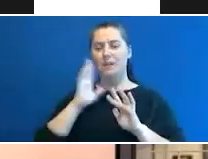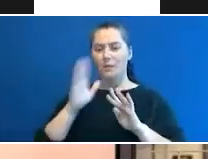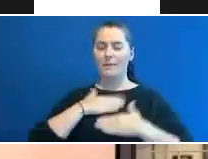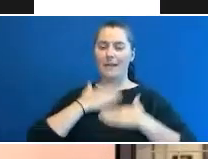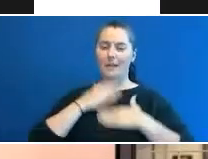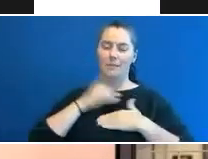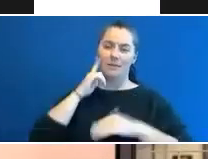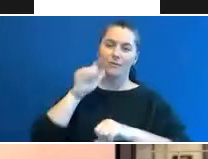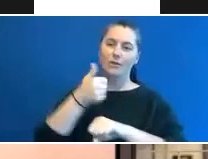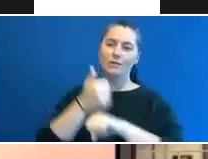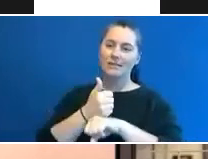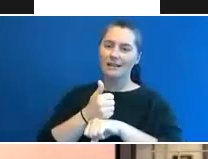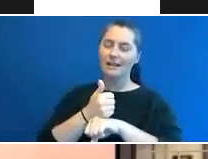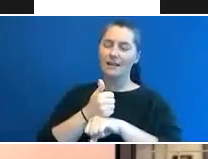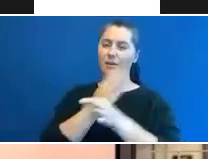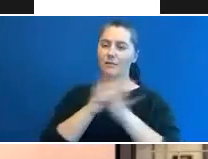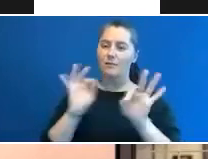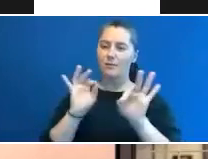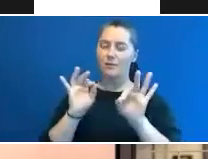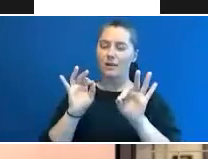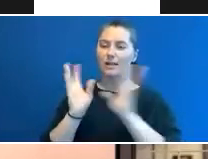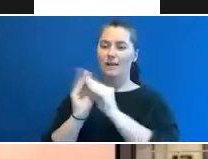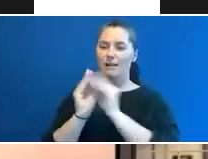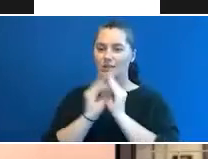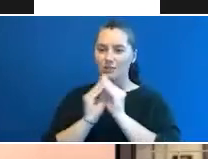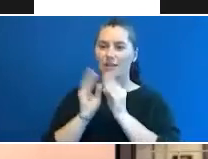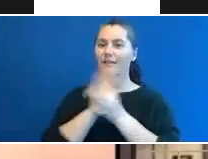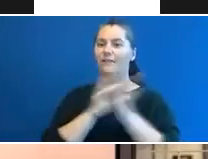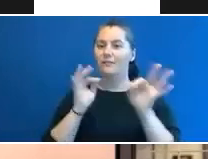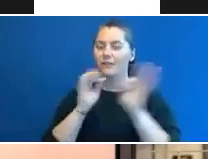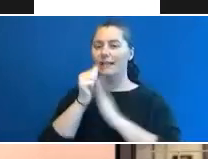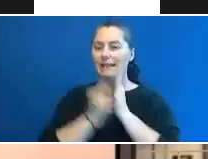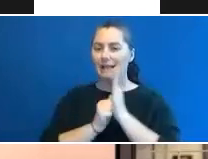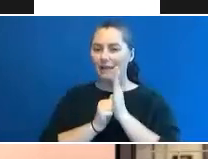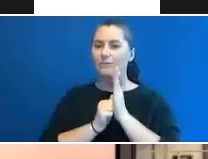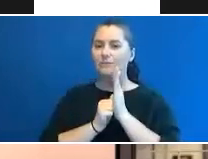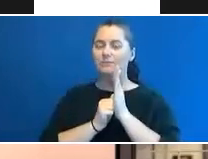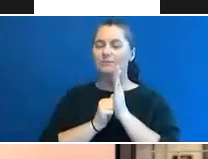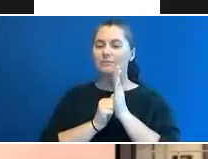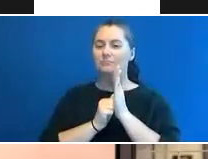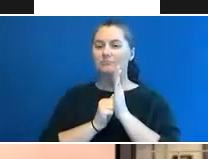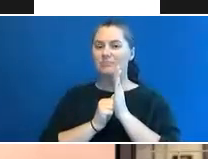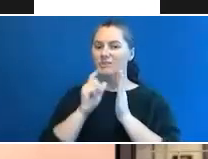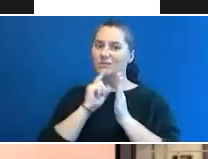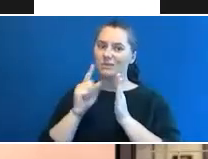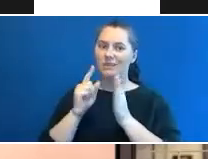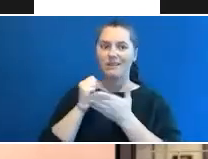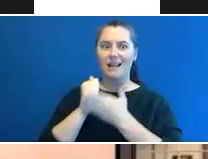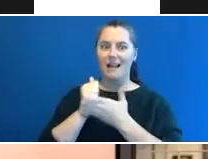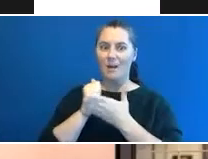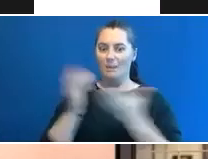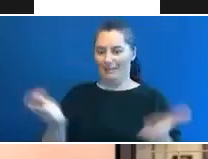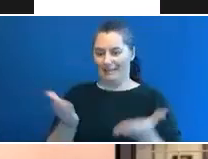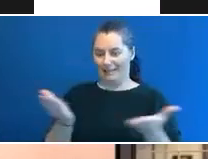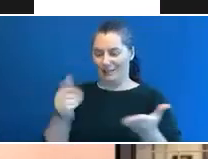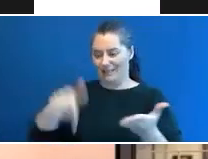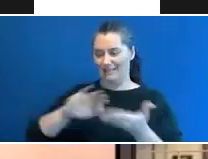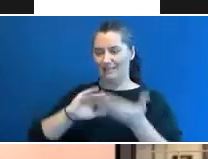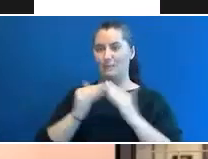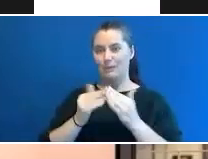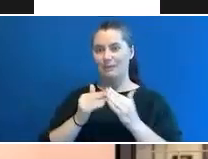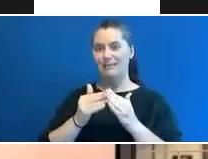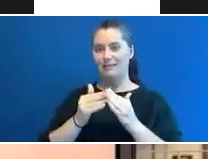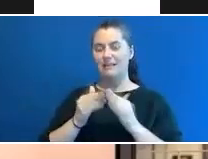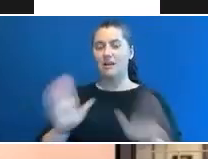up that free consultation and get your free account, as well as just be an asset and a tool here in this community. We're